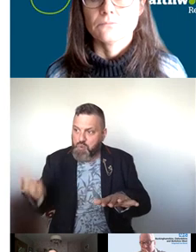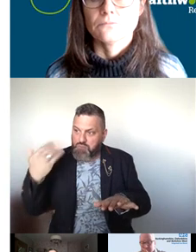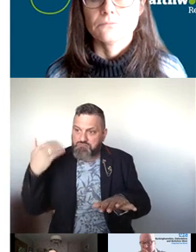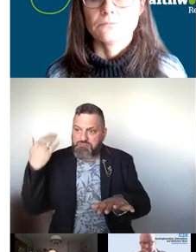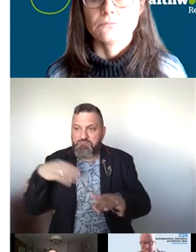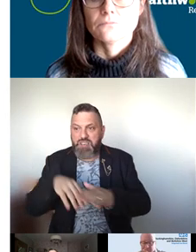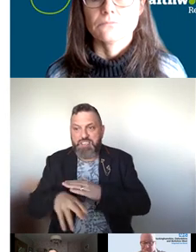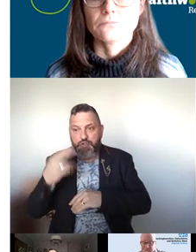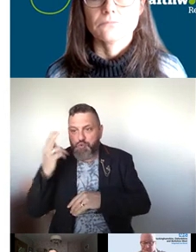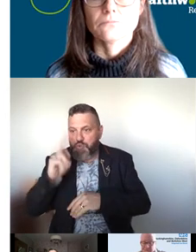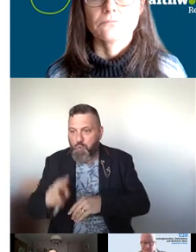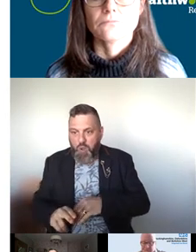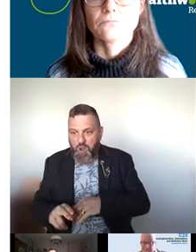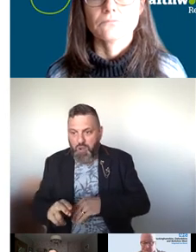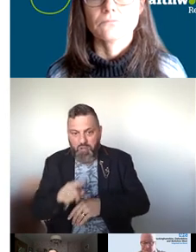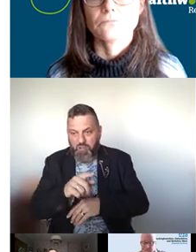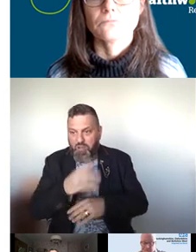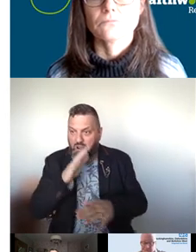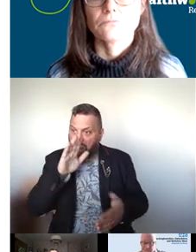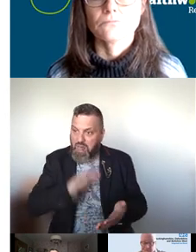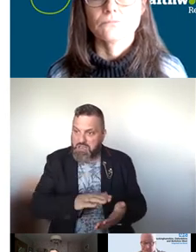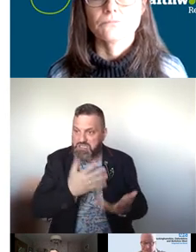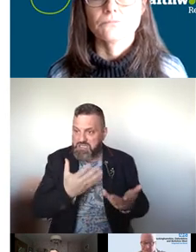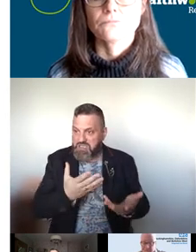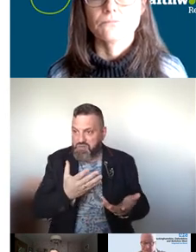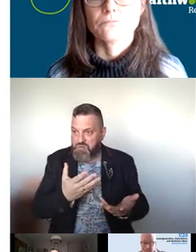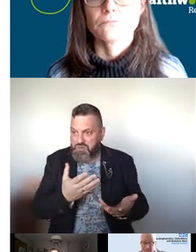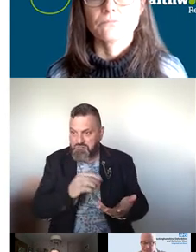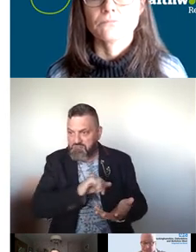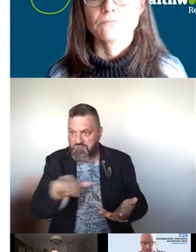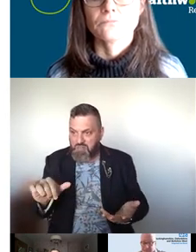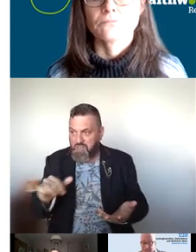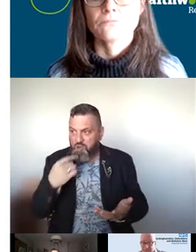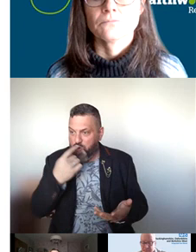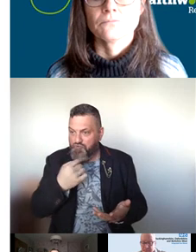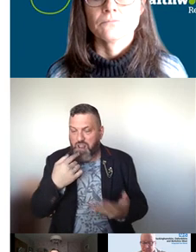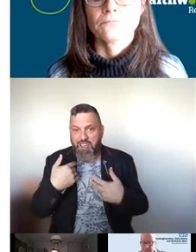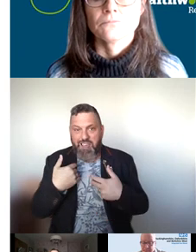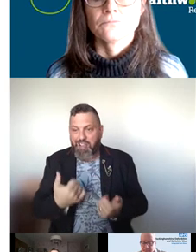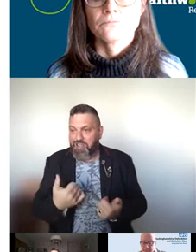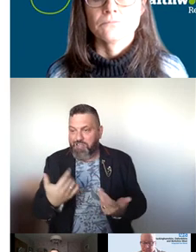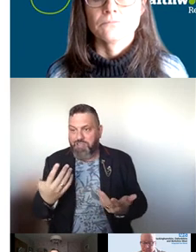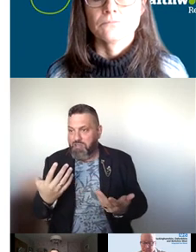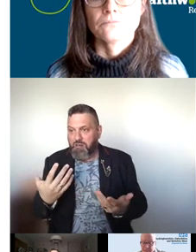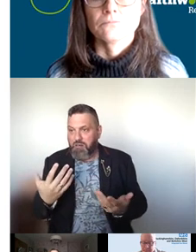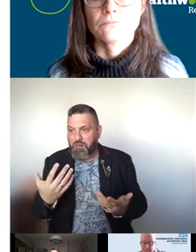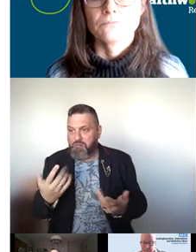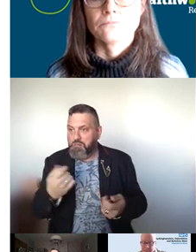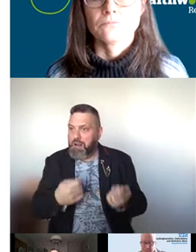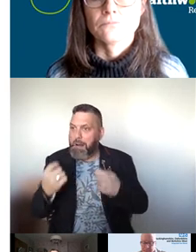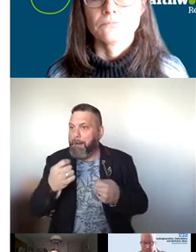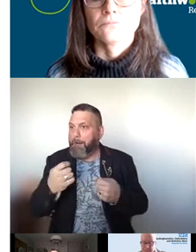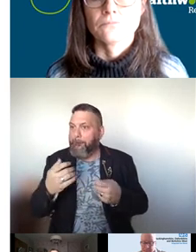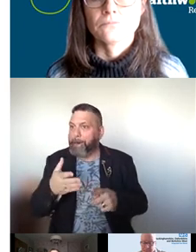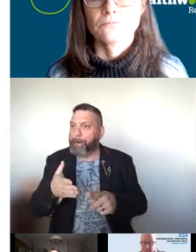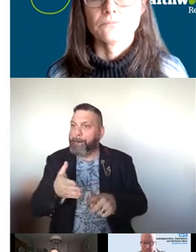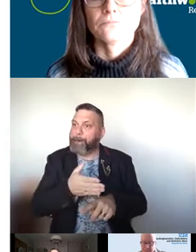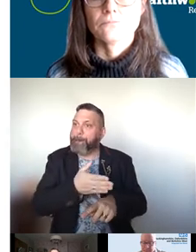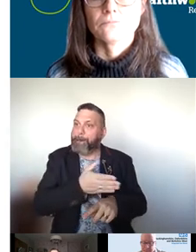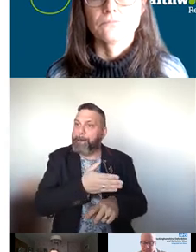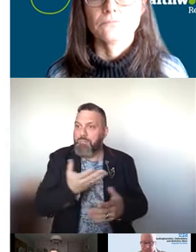schools, but with children's oral health, and also opportunities around conversations